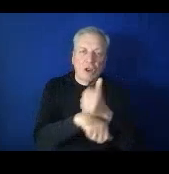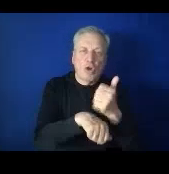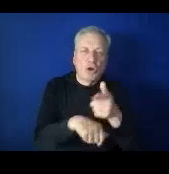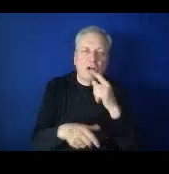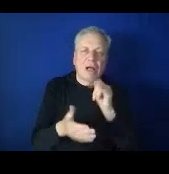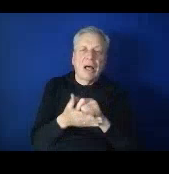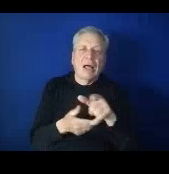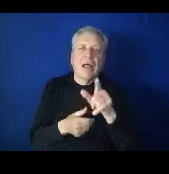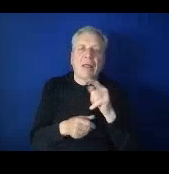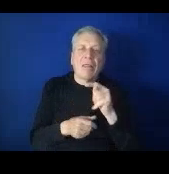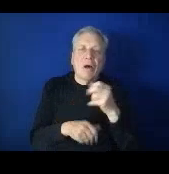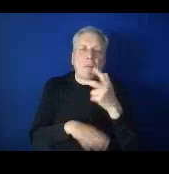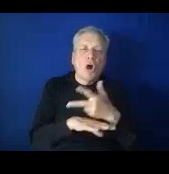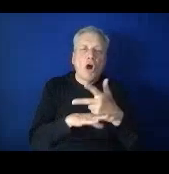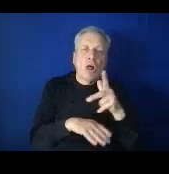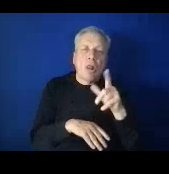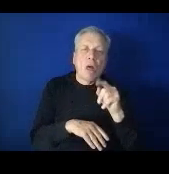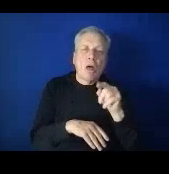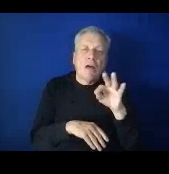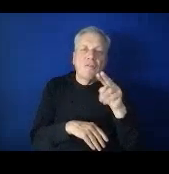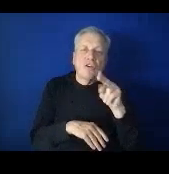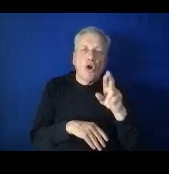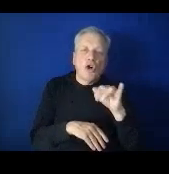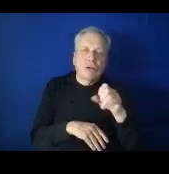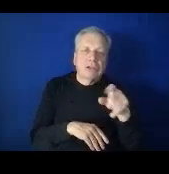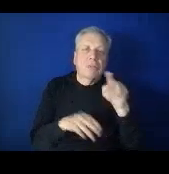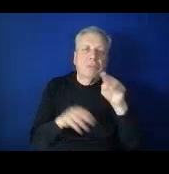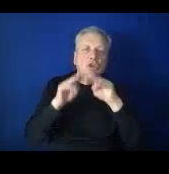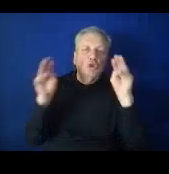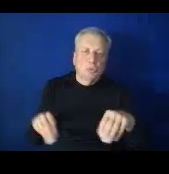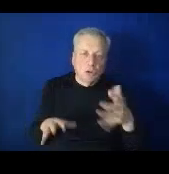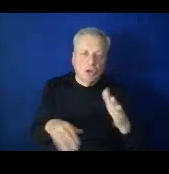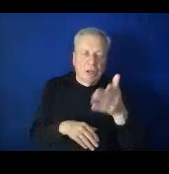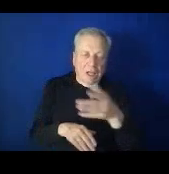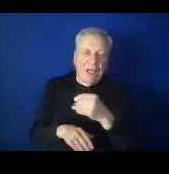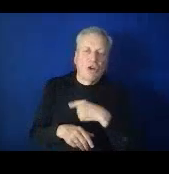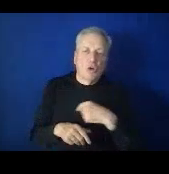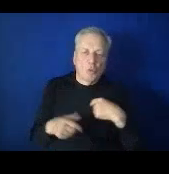the parking lot of Norris. The museum is right here. We also have a seismometer in the